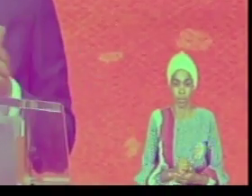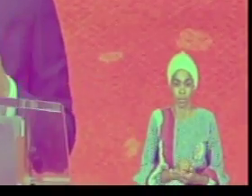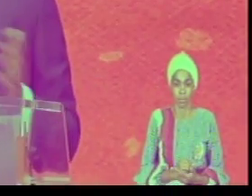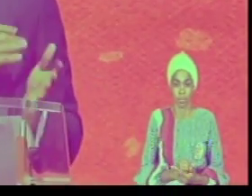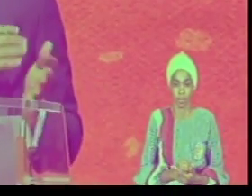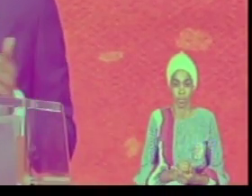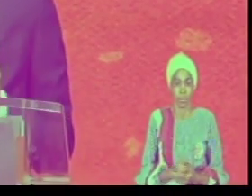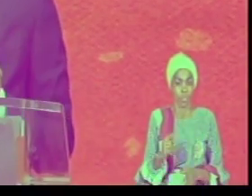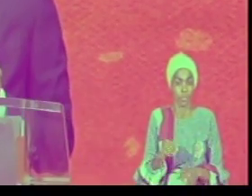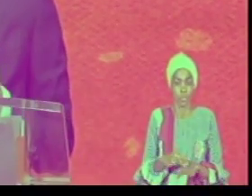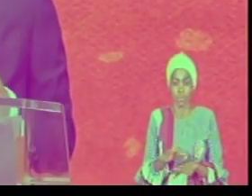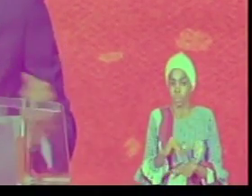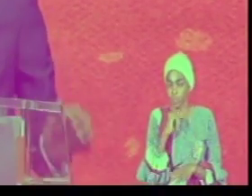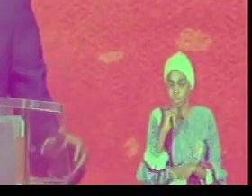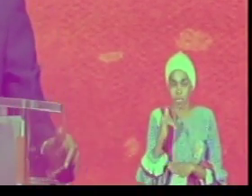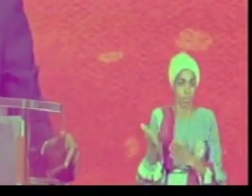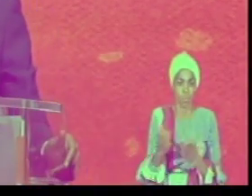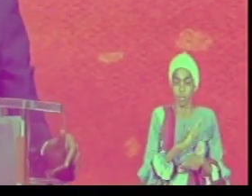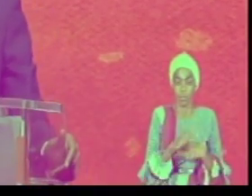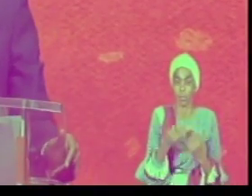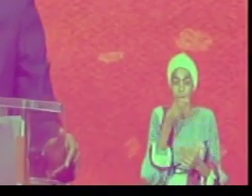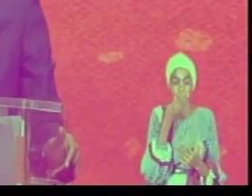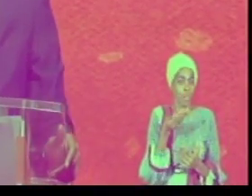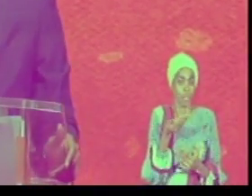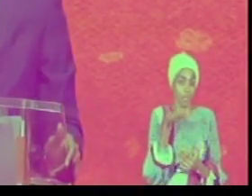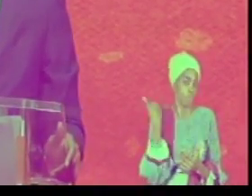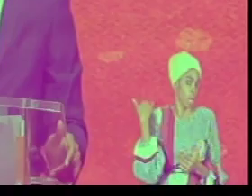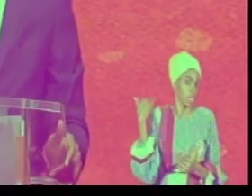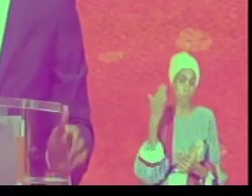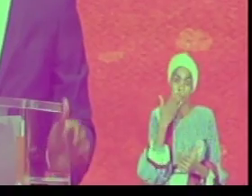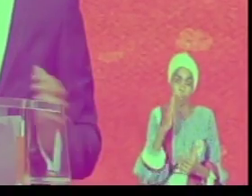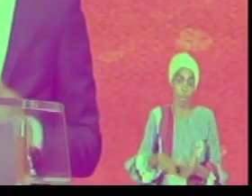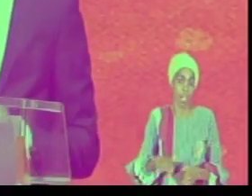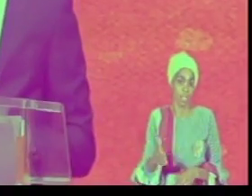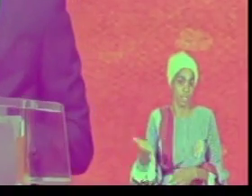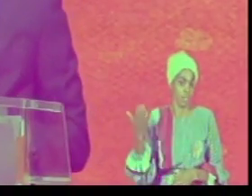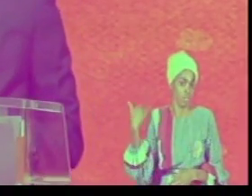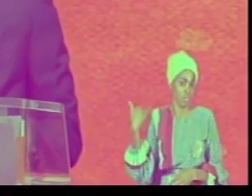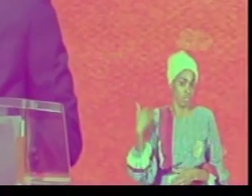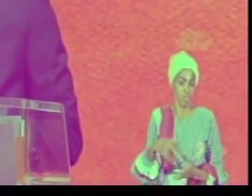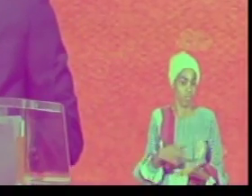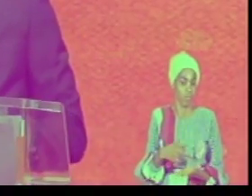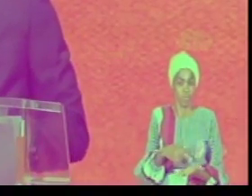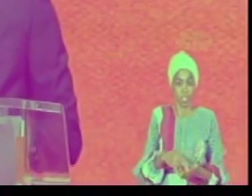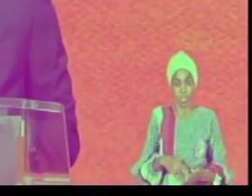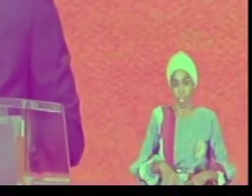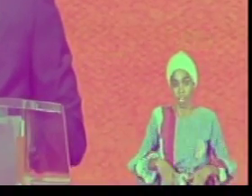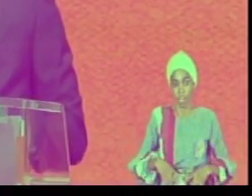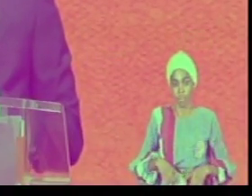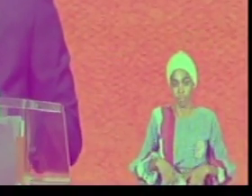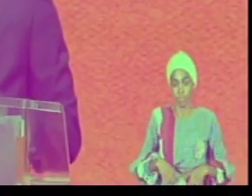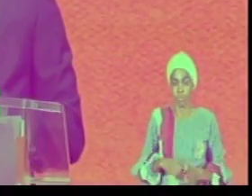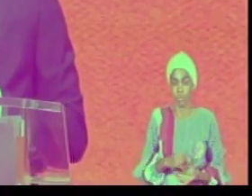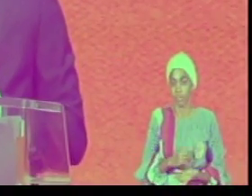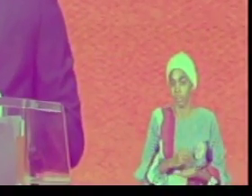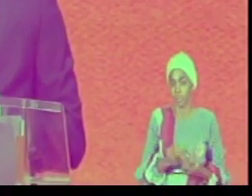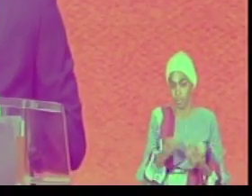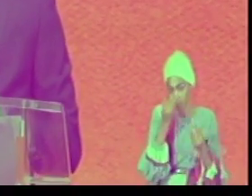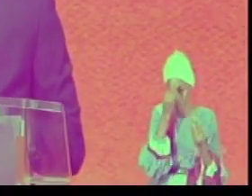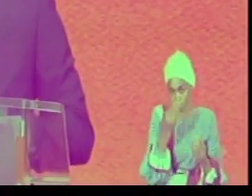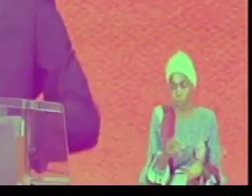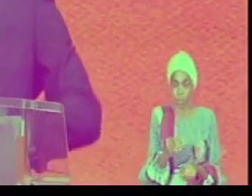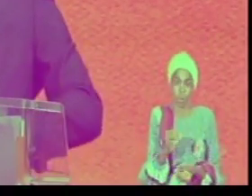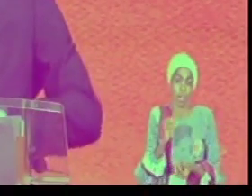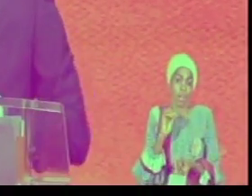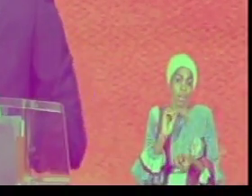record. Clean up the bad records and only project those things that can take you to the next level. The second question about using other